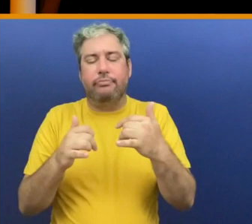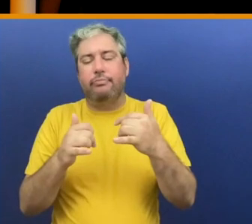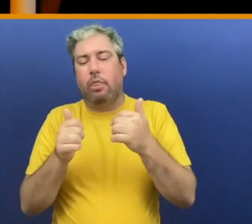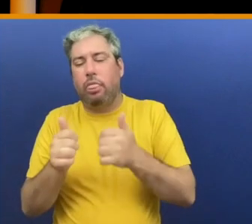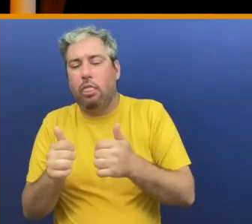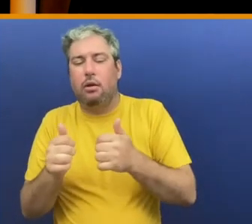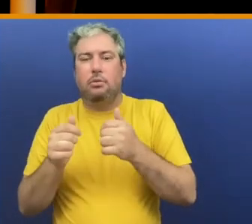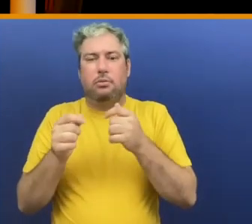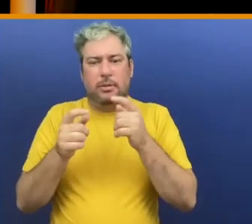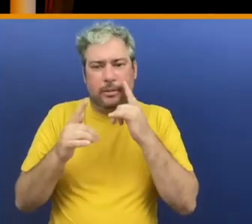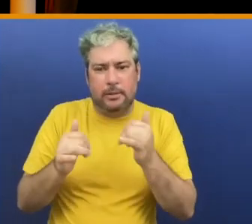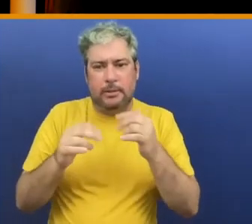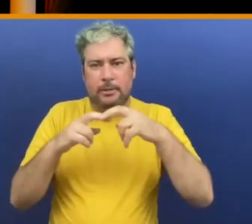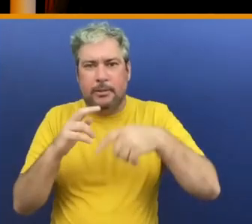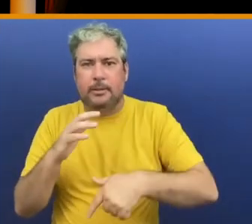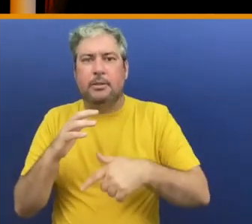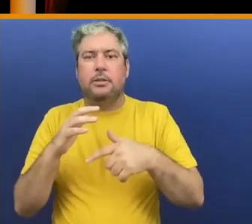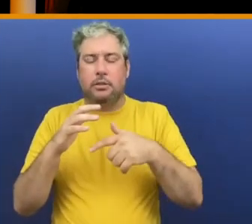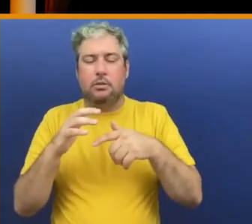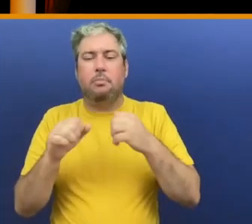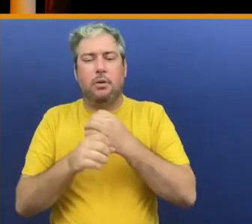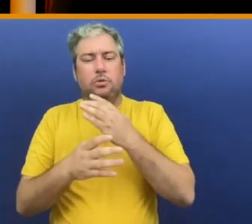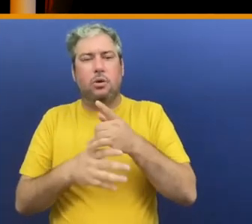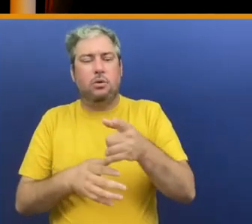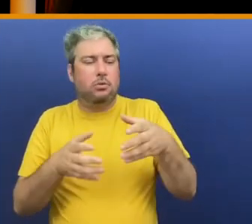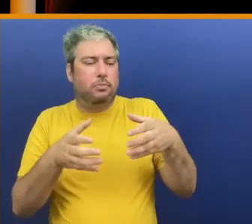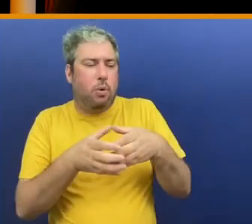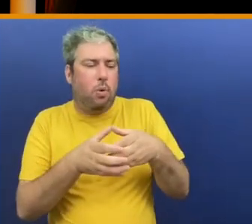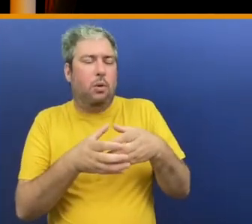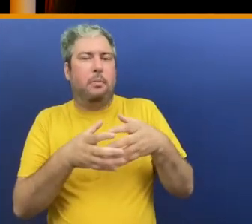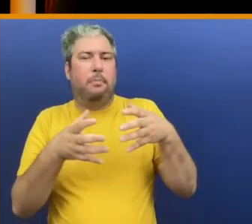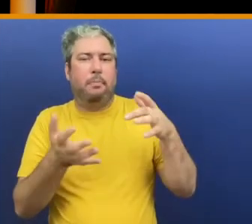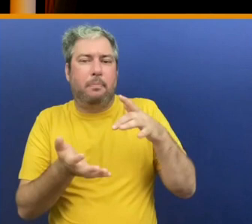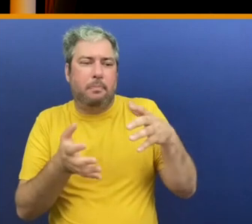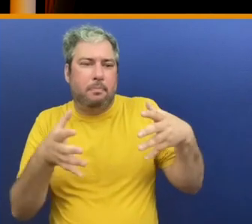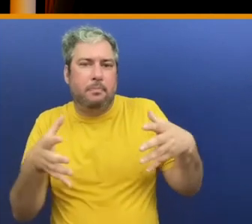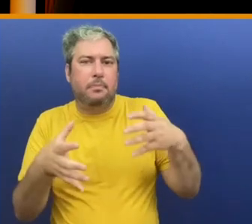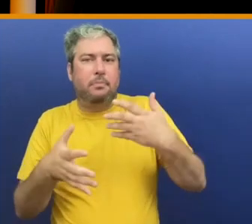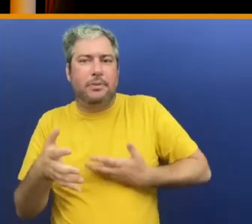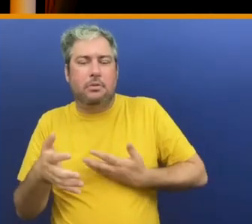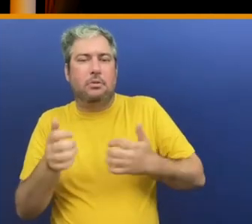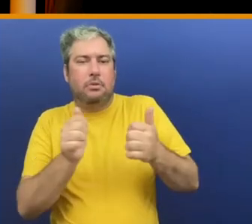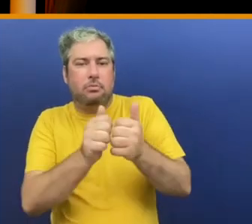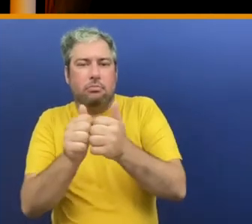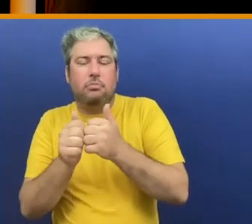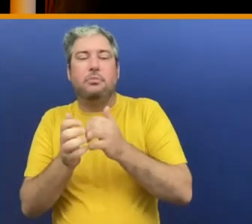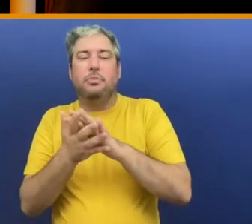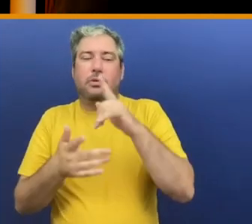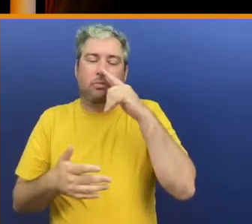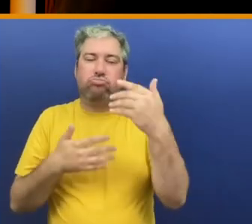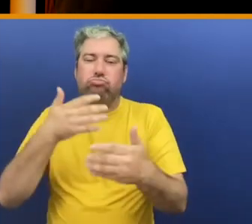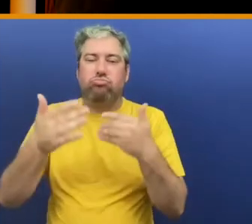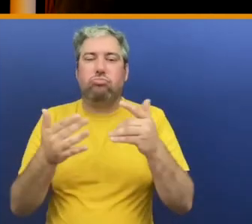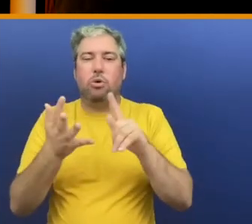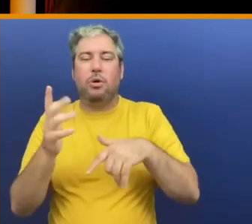agreements that work for the United Kingdom, that work for our country, the country partners, and that basically shows that